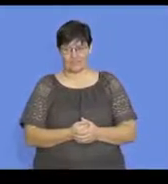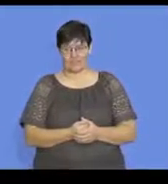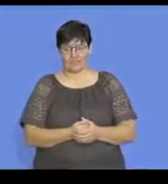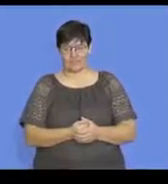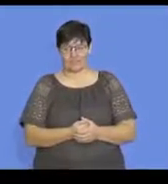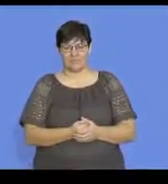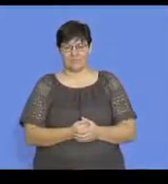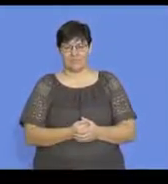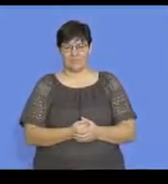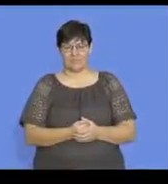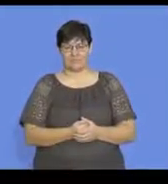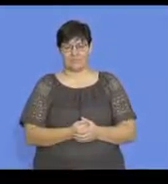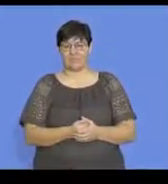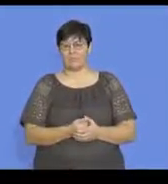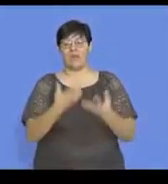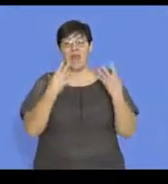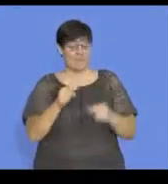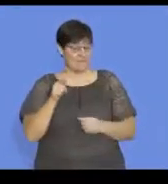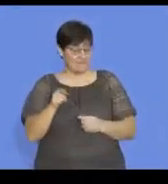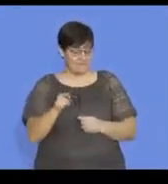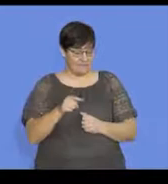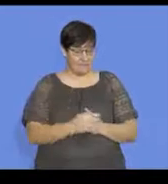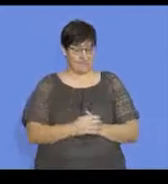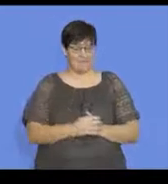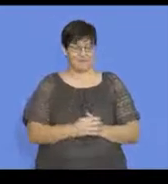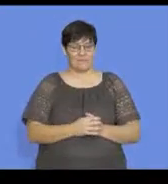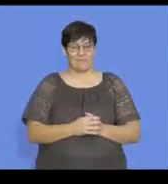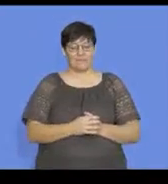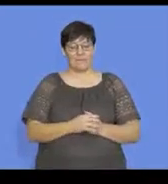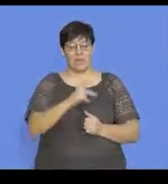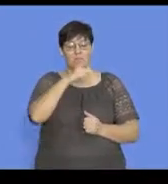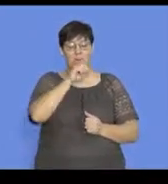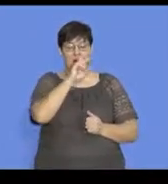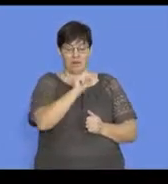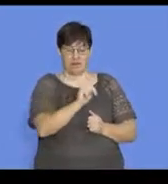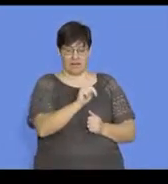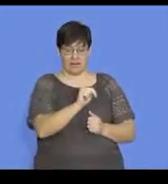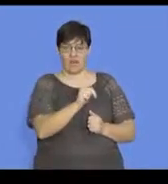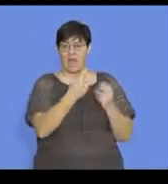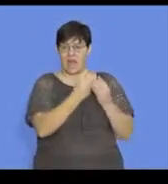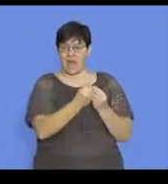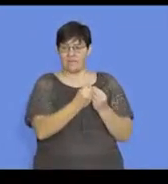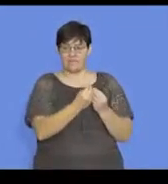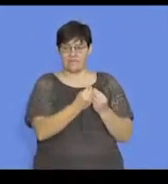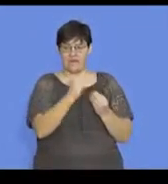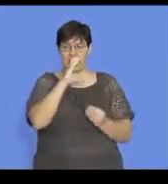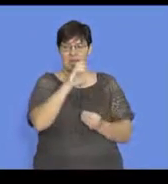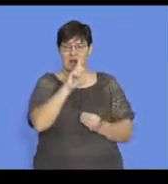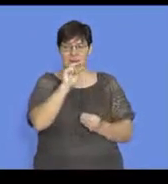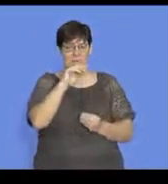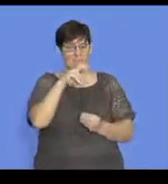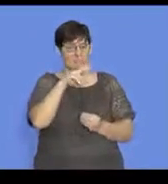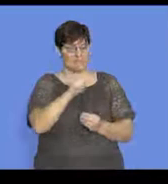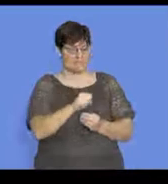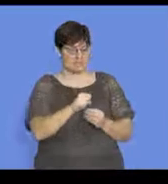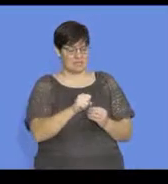Okay, guys, so here what we have is that the pollen grains form clumps. So yes, they're sticky, but